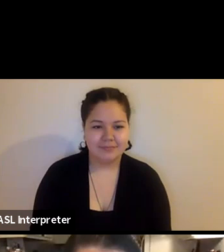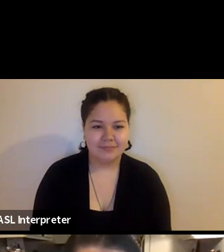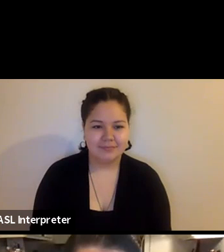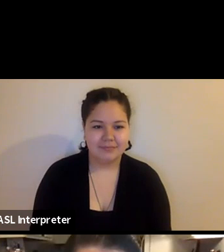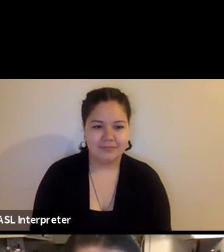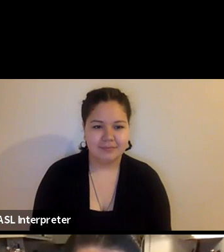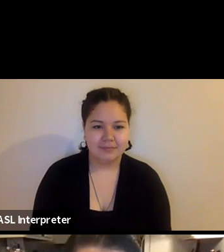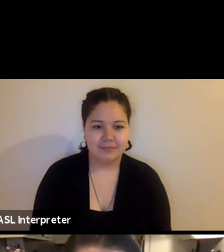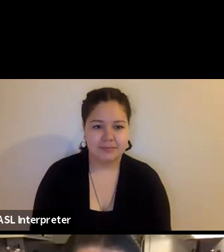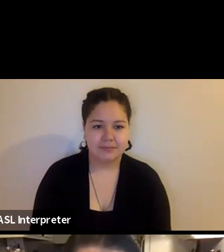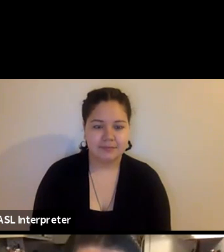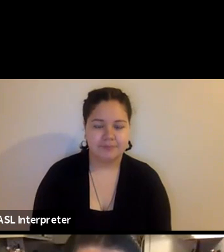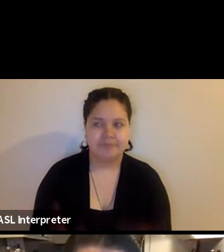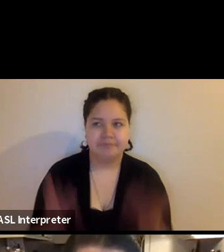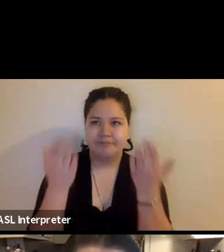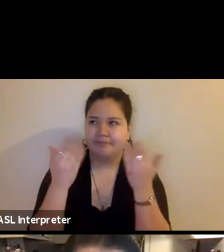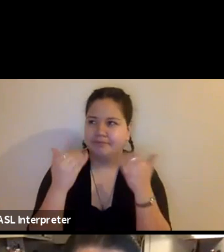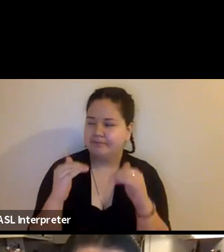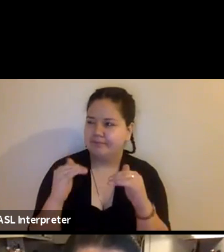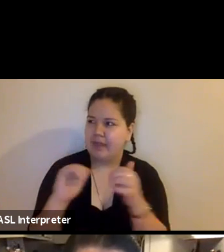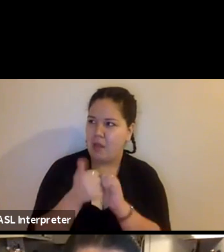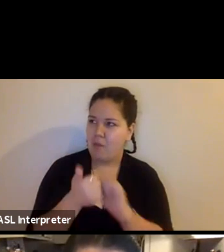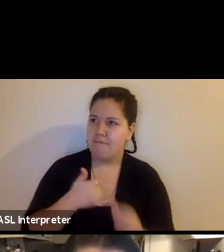How I am,